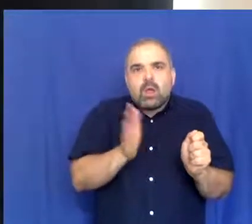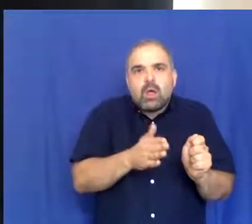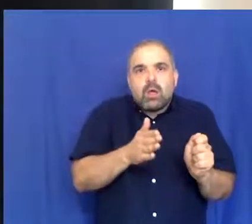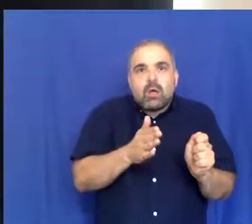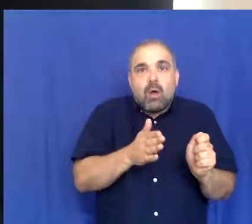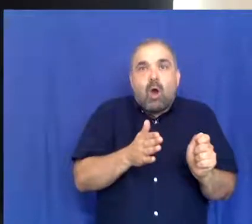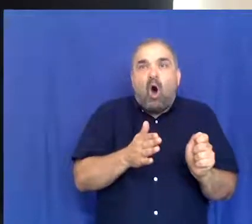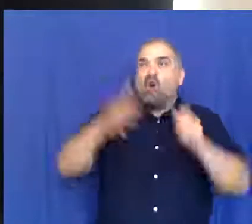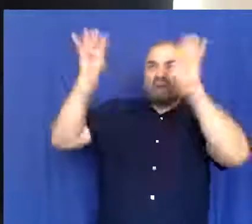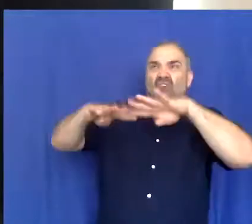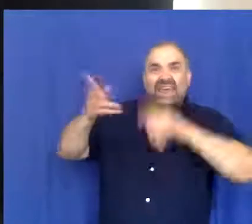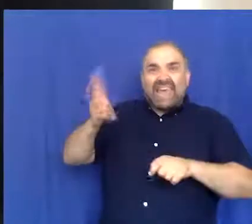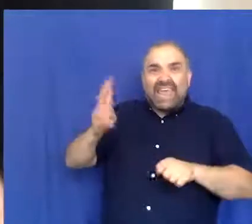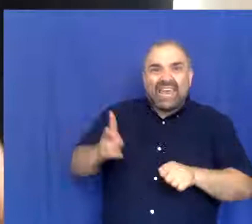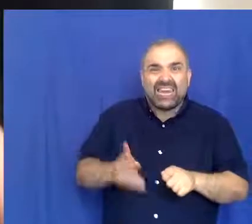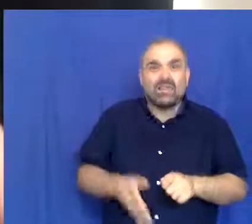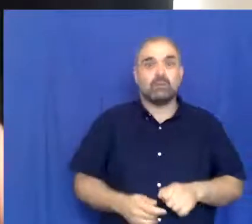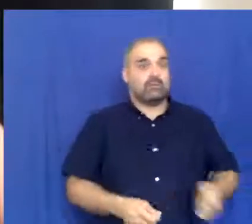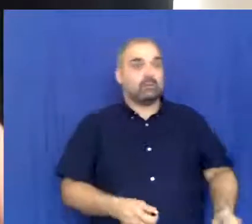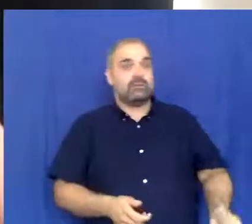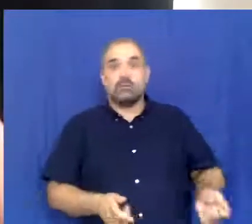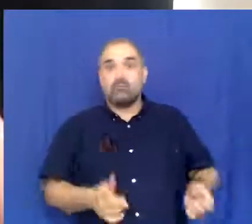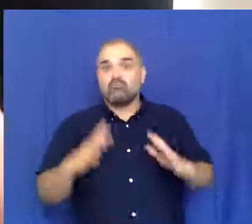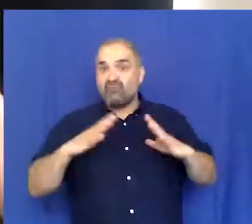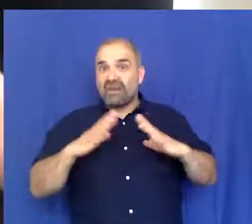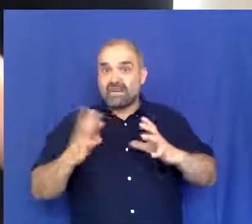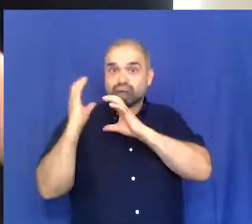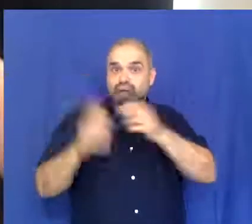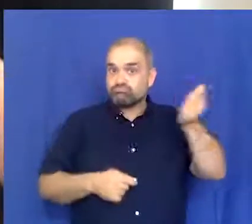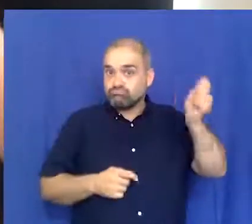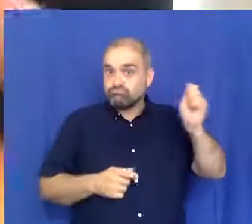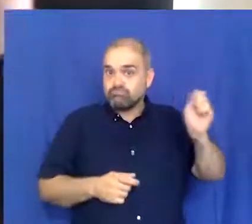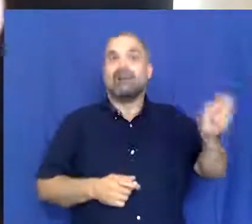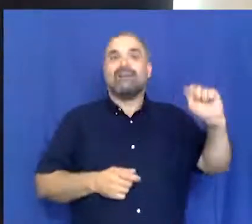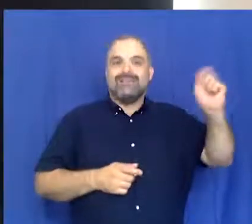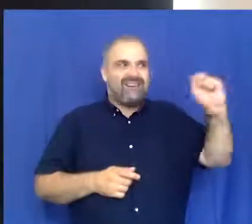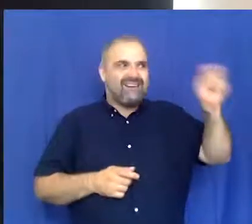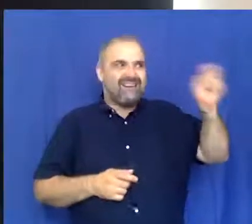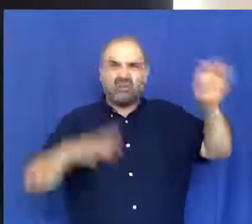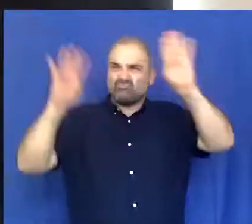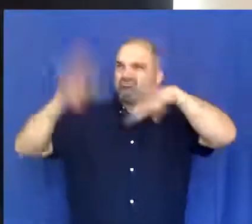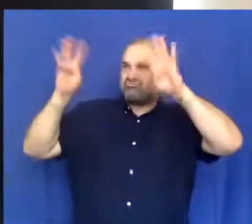Oh, and here comes the rain again. Have you got your rain ready?